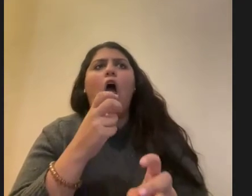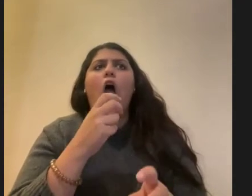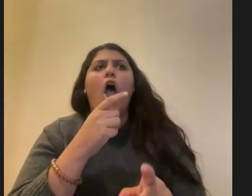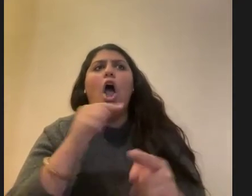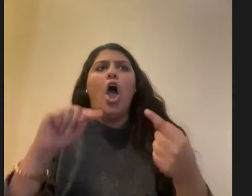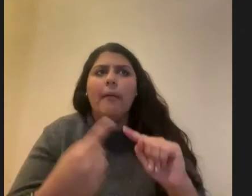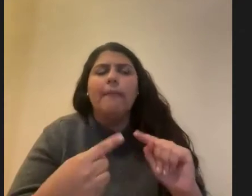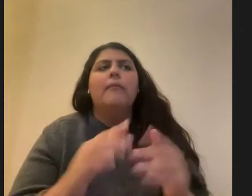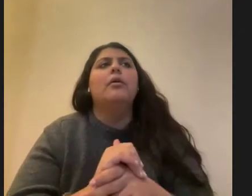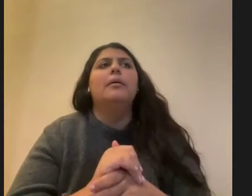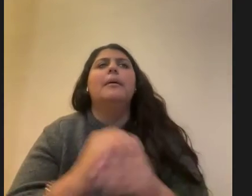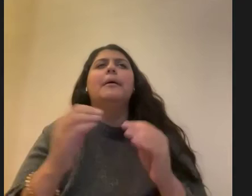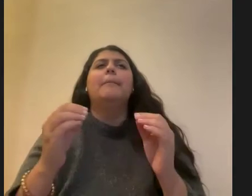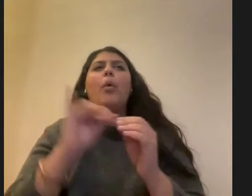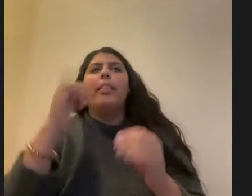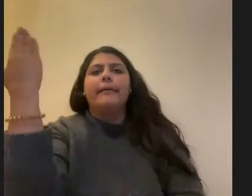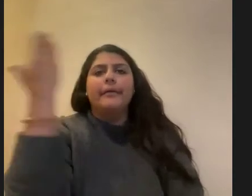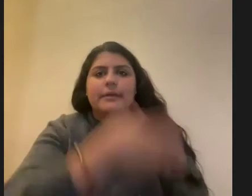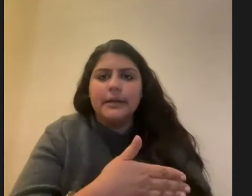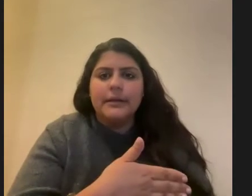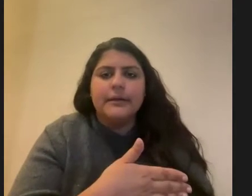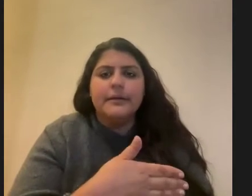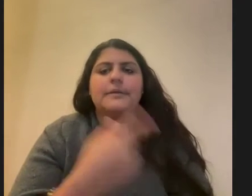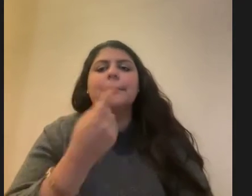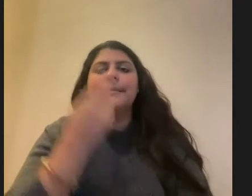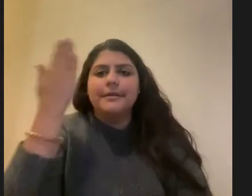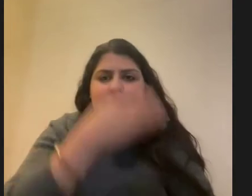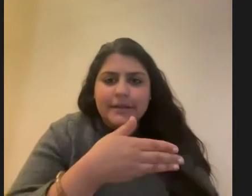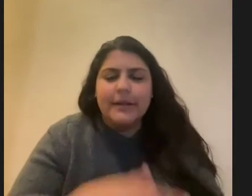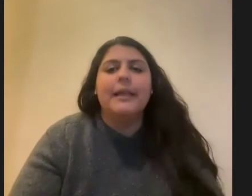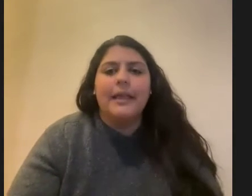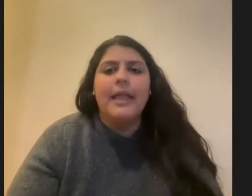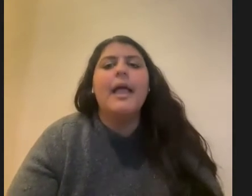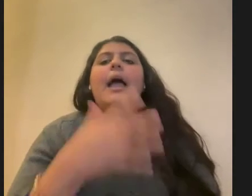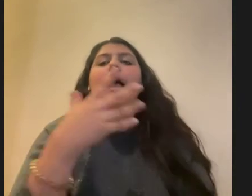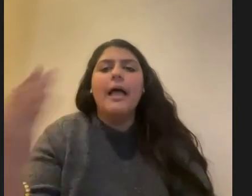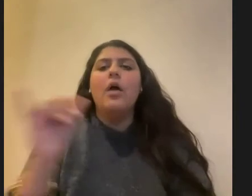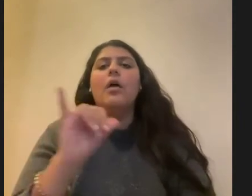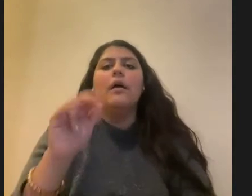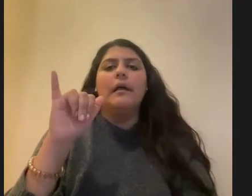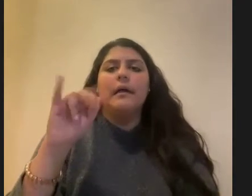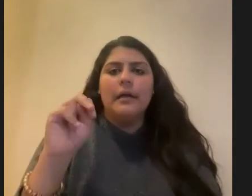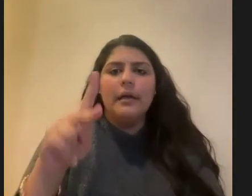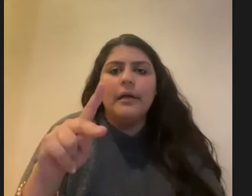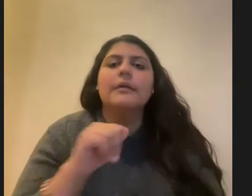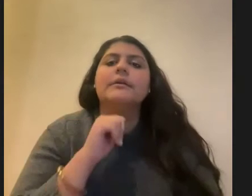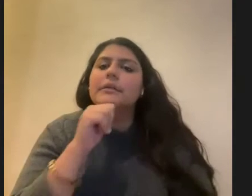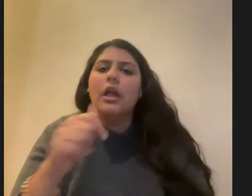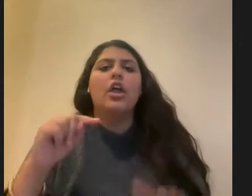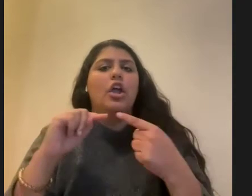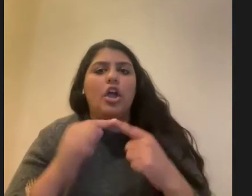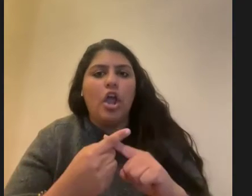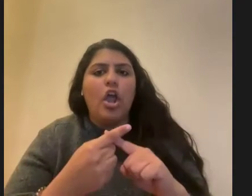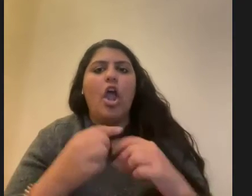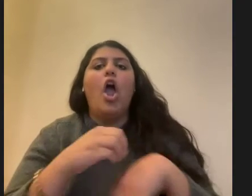like a disguise, like a distraction sort of thing. And also the ink doesn't really harm the